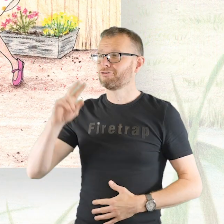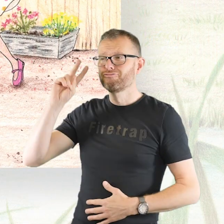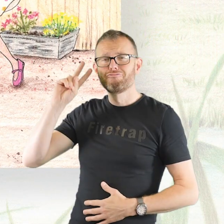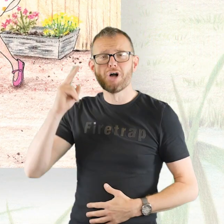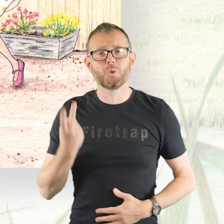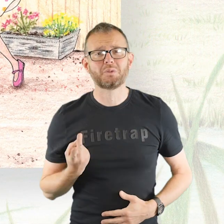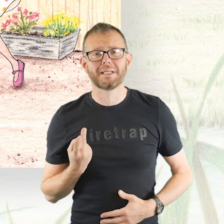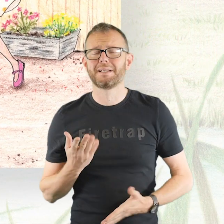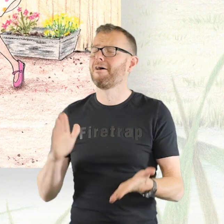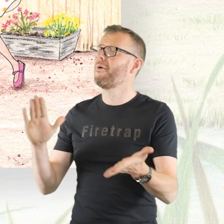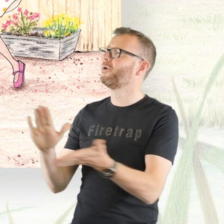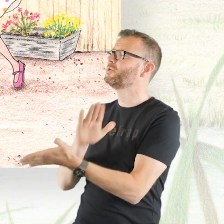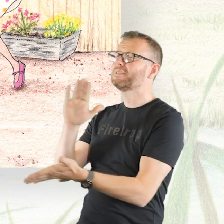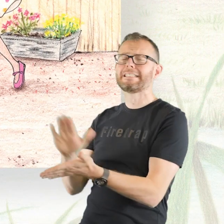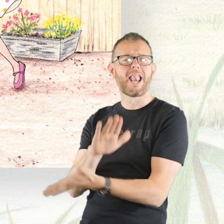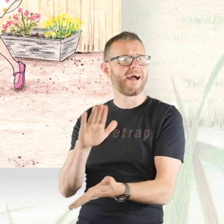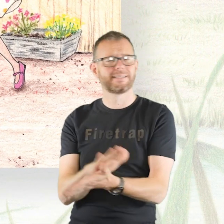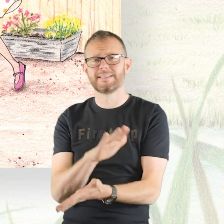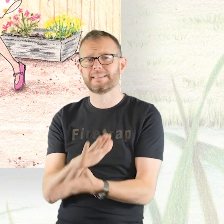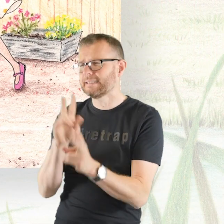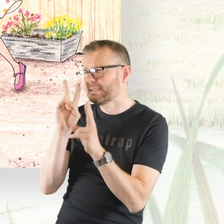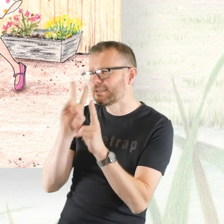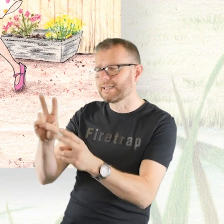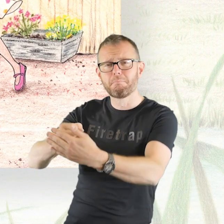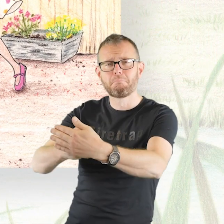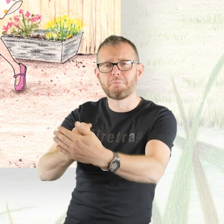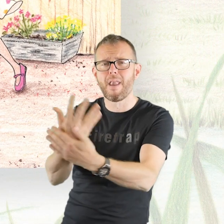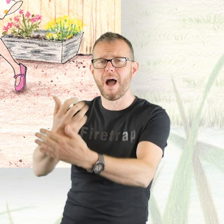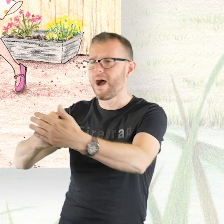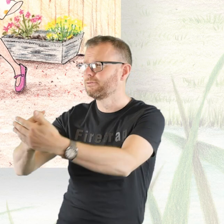Rosie was delighted to see plants growing in wellies.